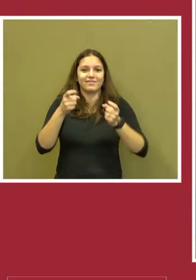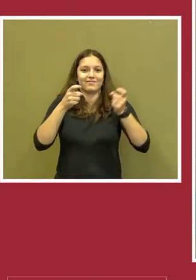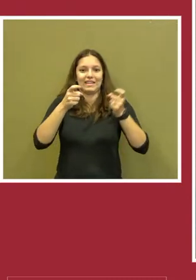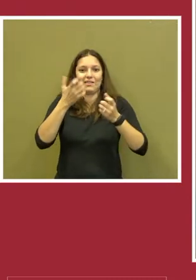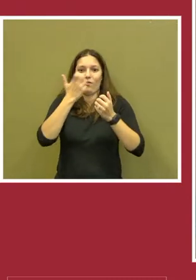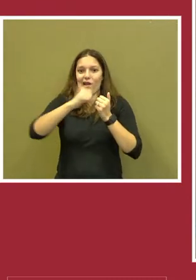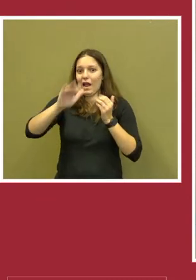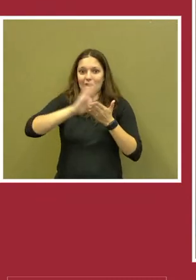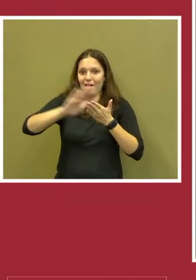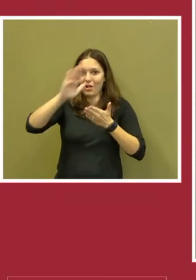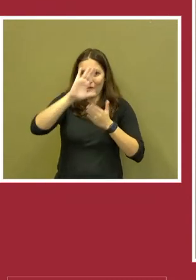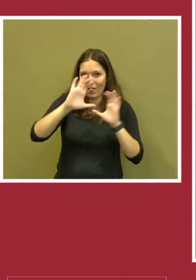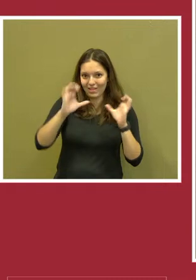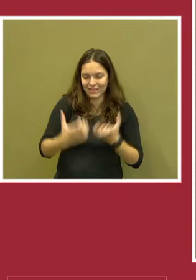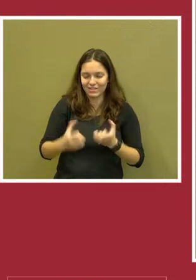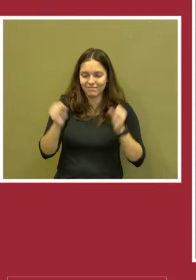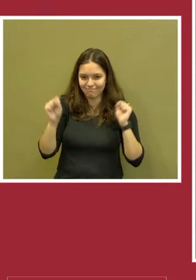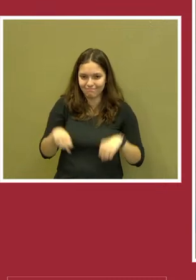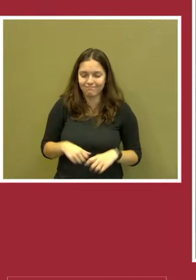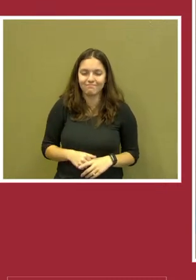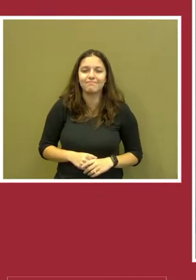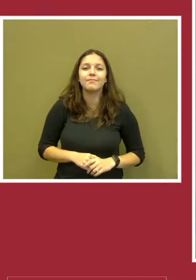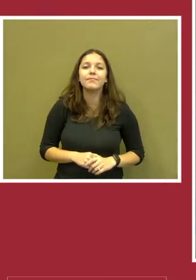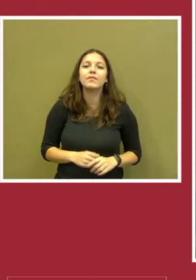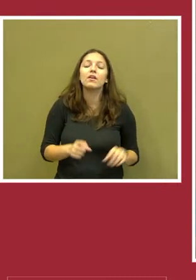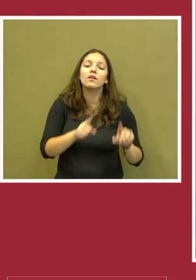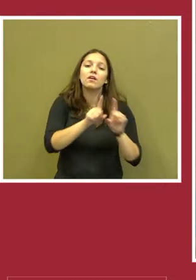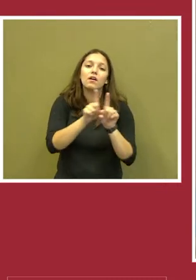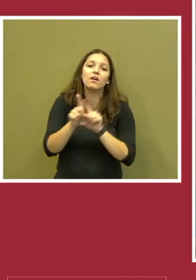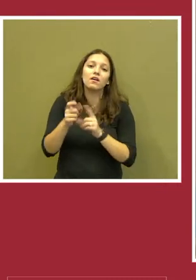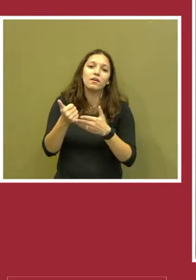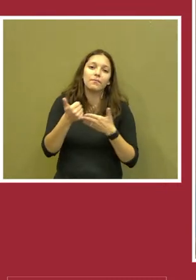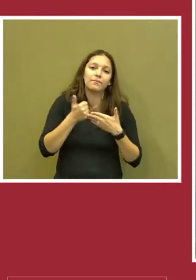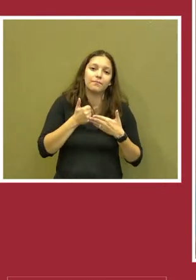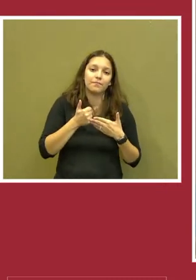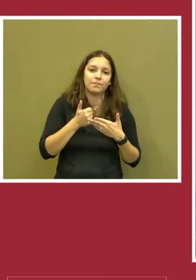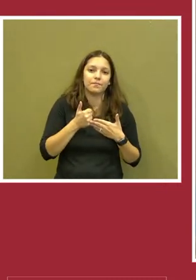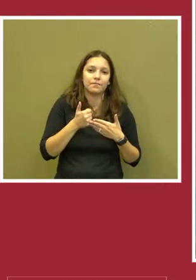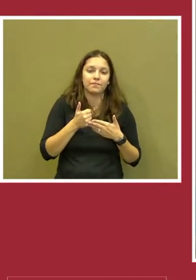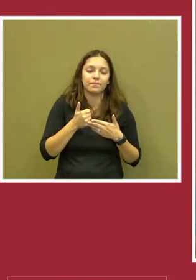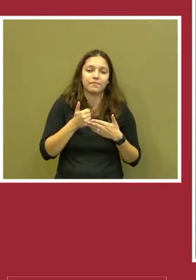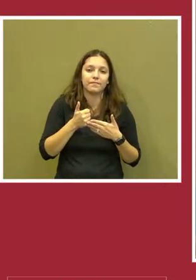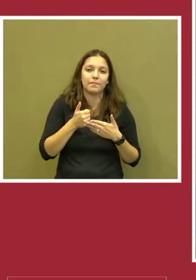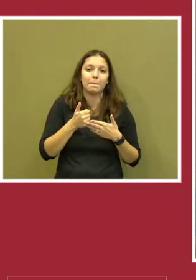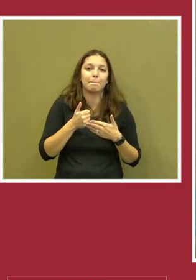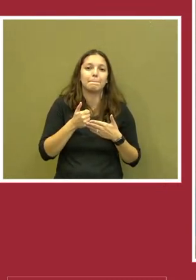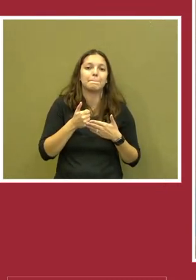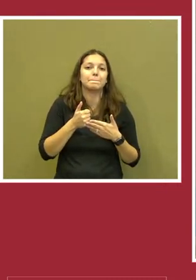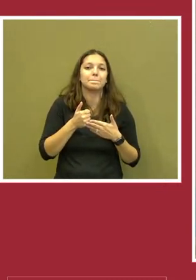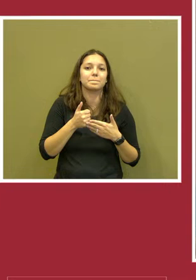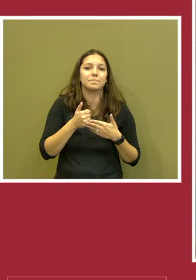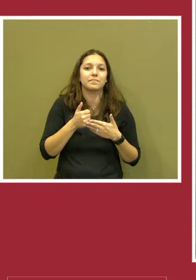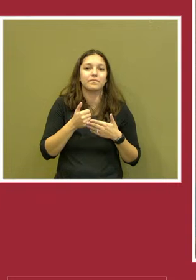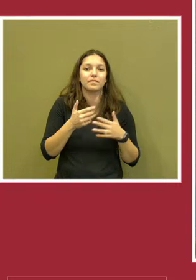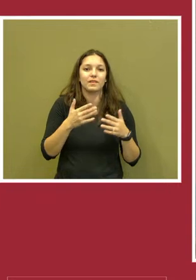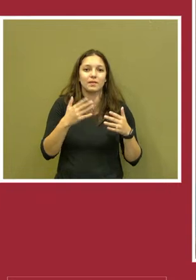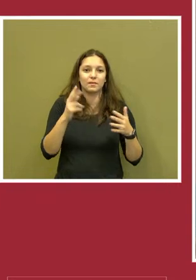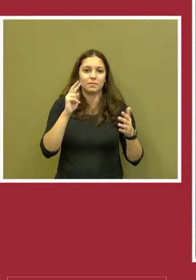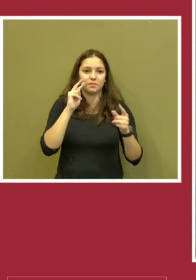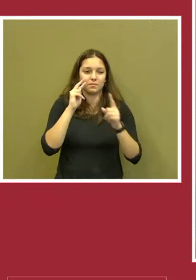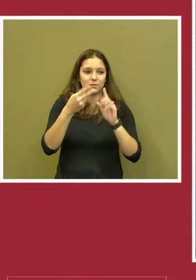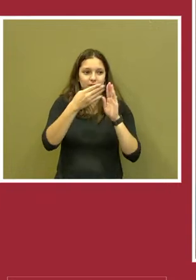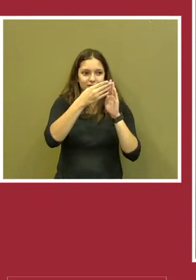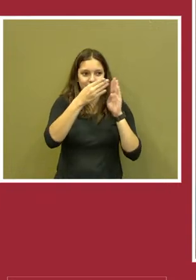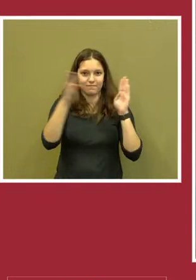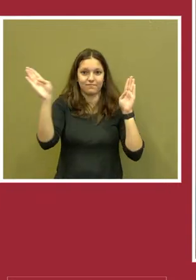class. and it's also helped kind of expand my horizons in other ways